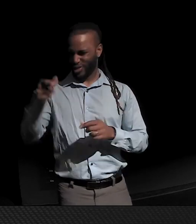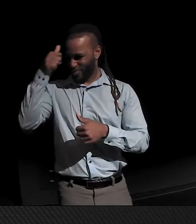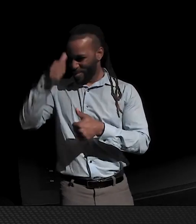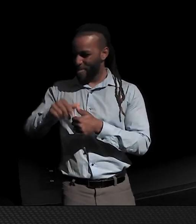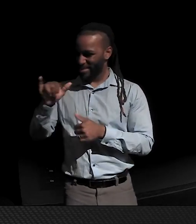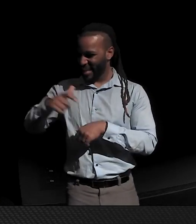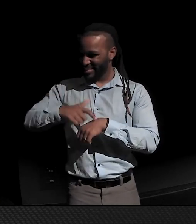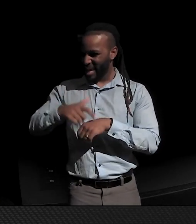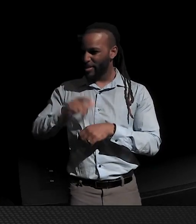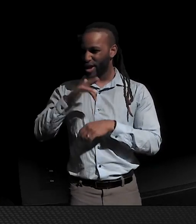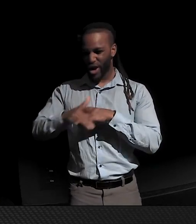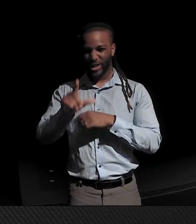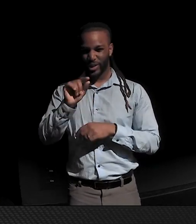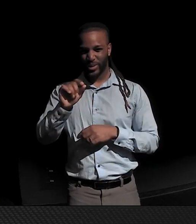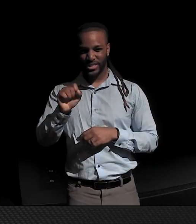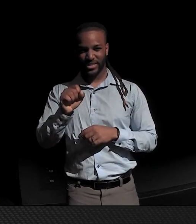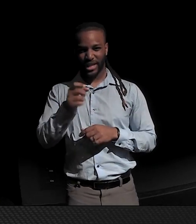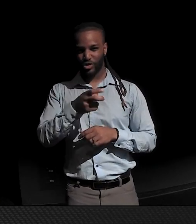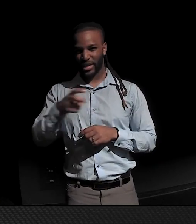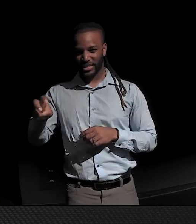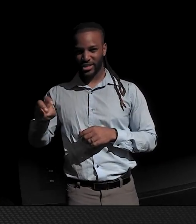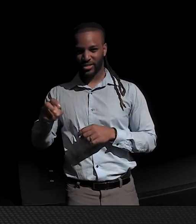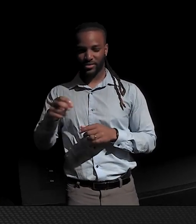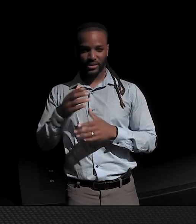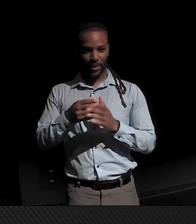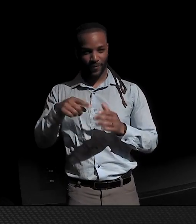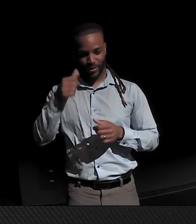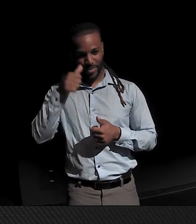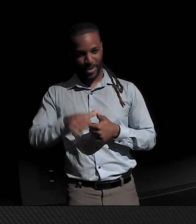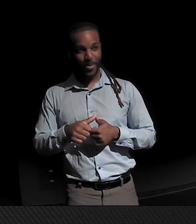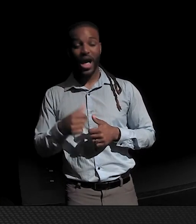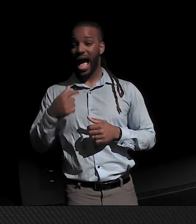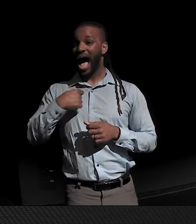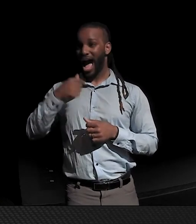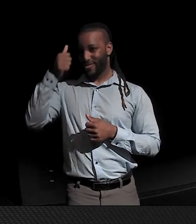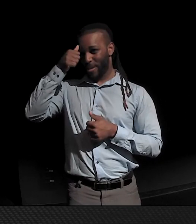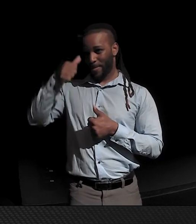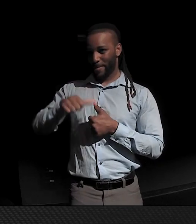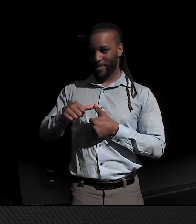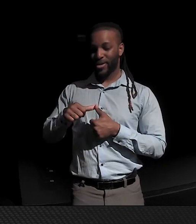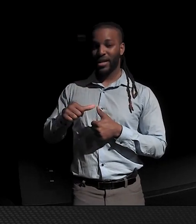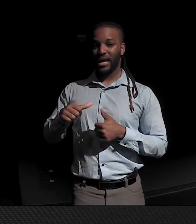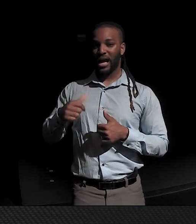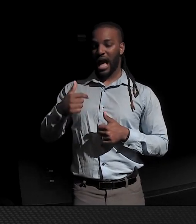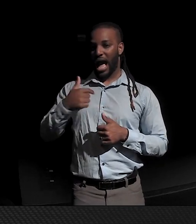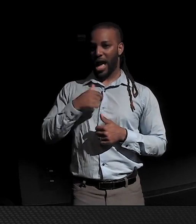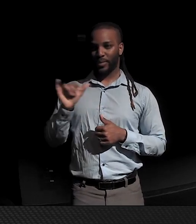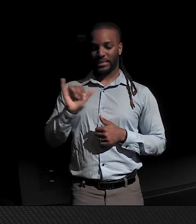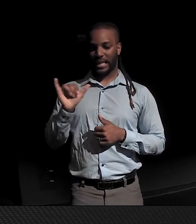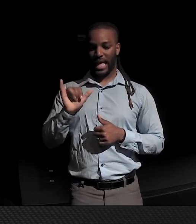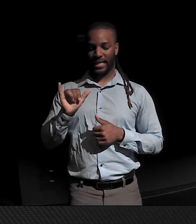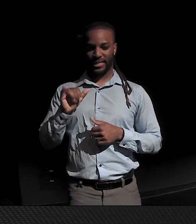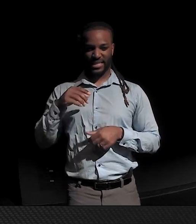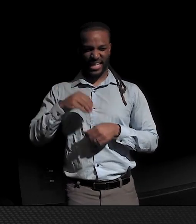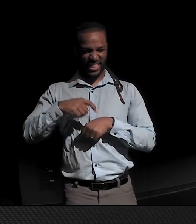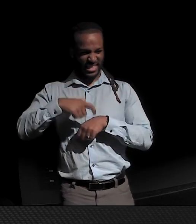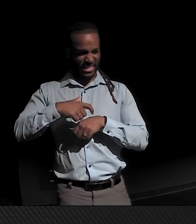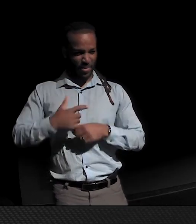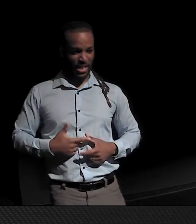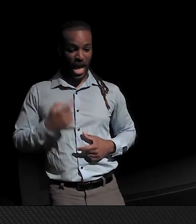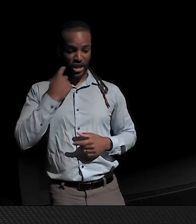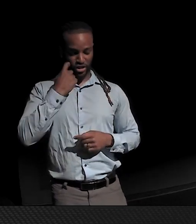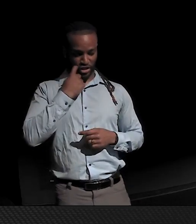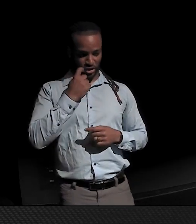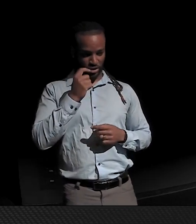remember that like early 20s transition phase? Some people. I remember I was like in this phase where I just